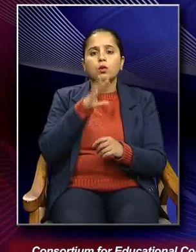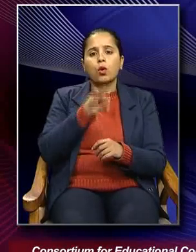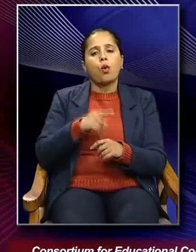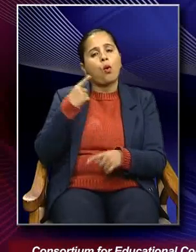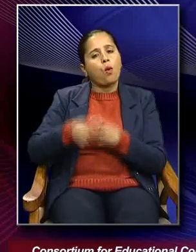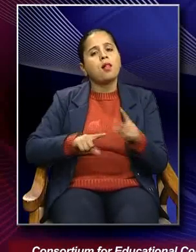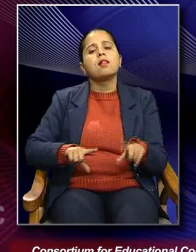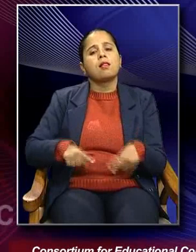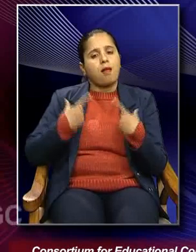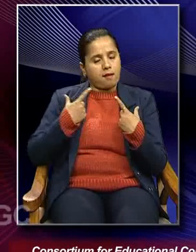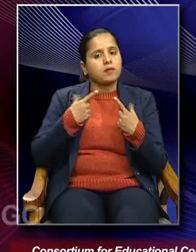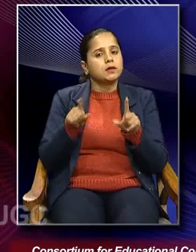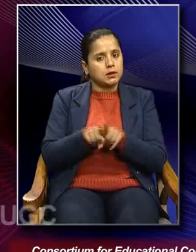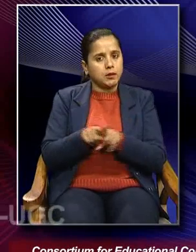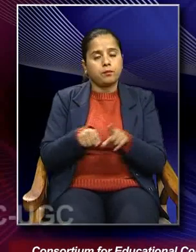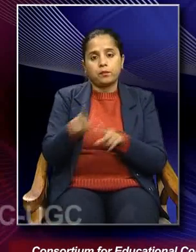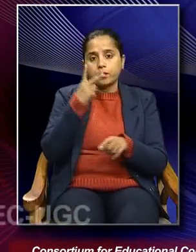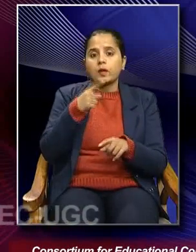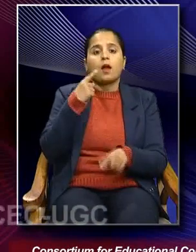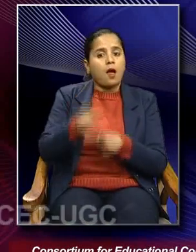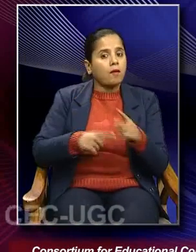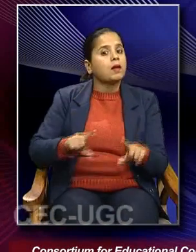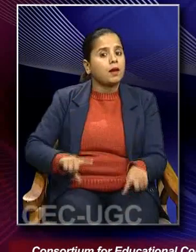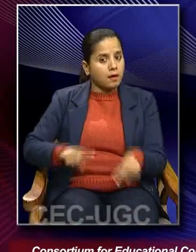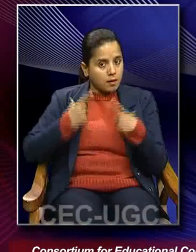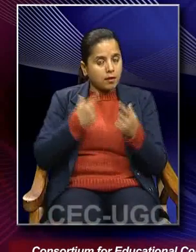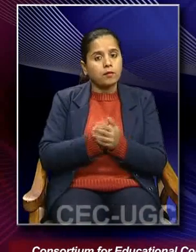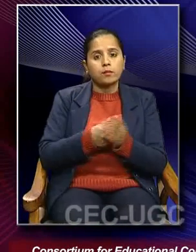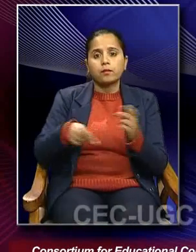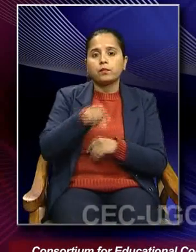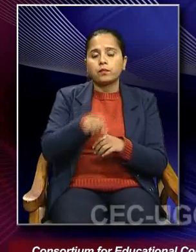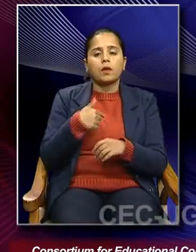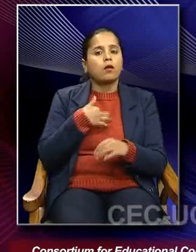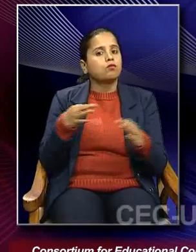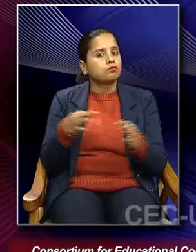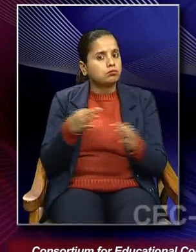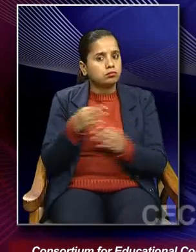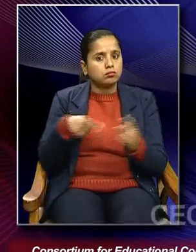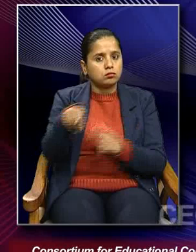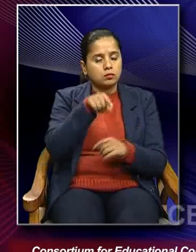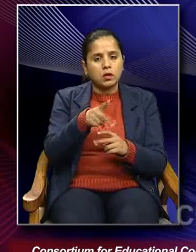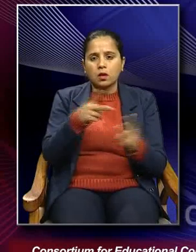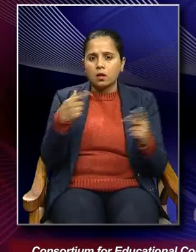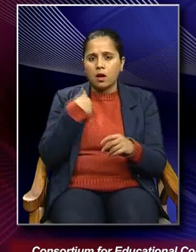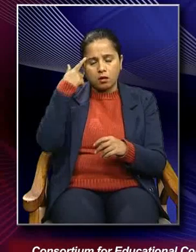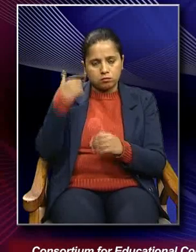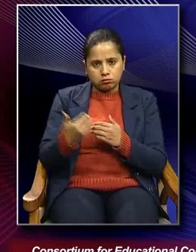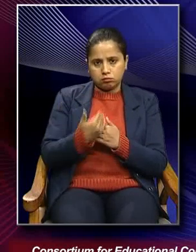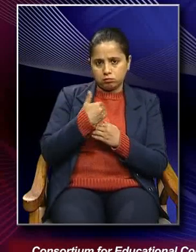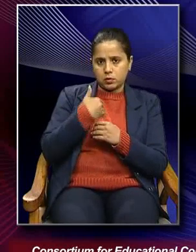everyday life. And this everyday life is the sphere that impinges upon